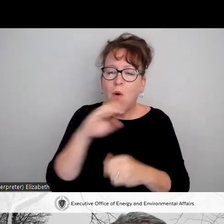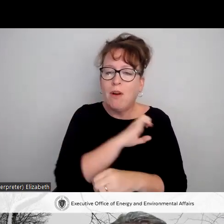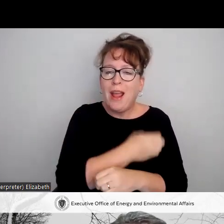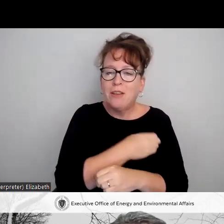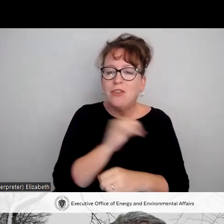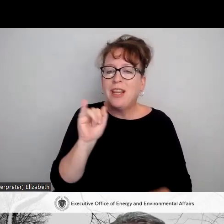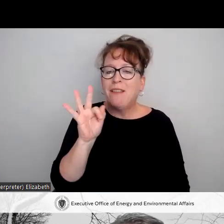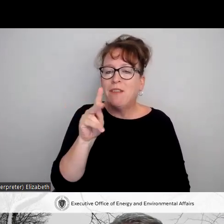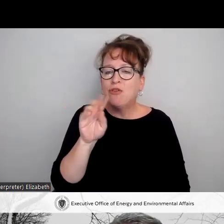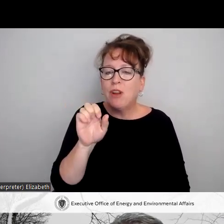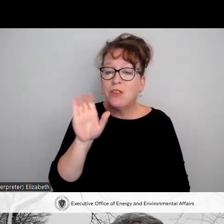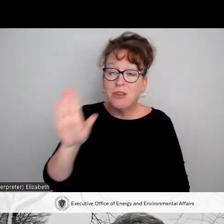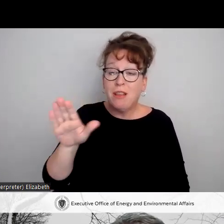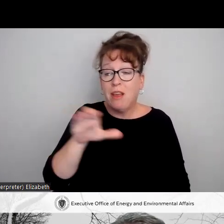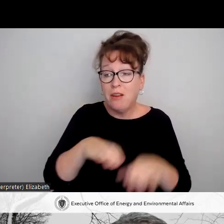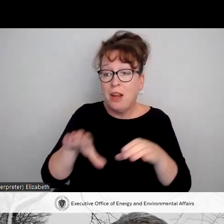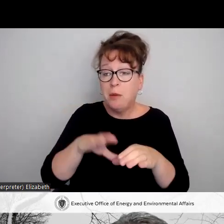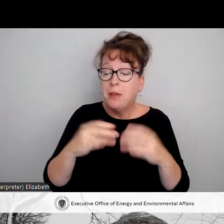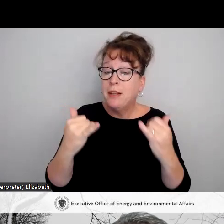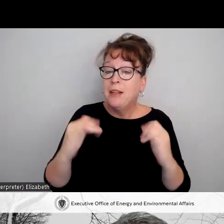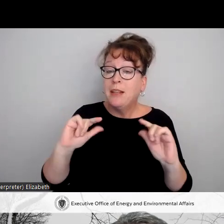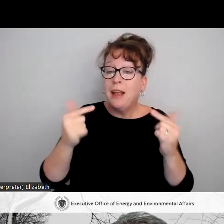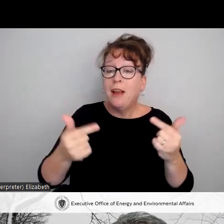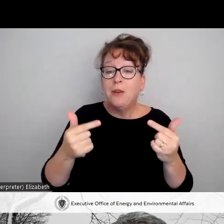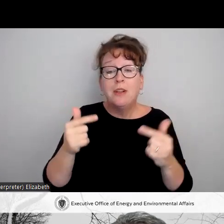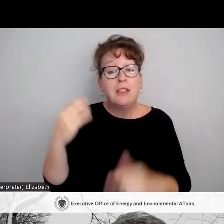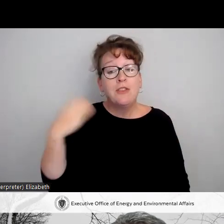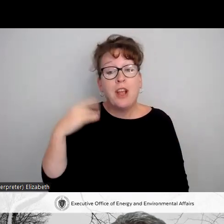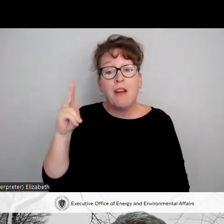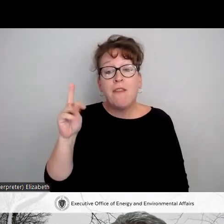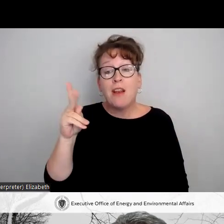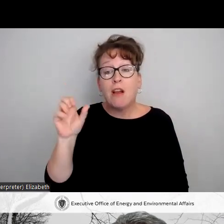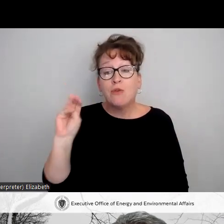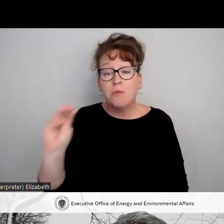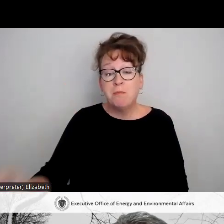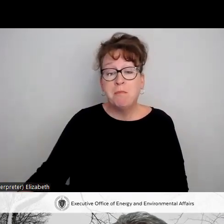in their neighborhood. And with that, I'll turn it back to Chair Van Nostrand for our last priority.